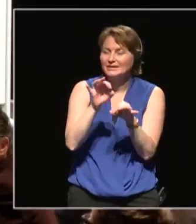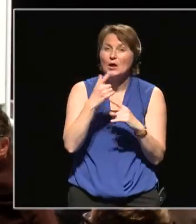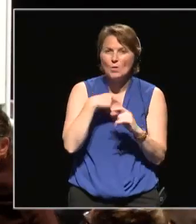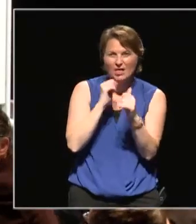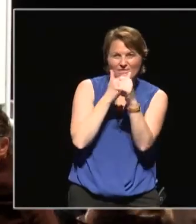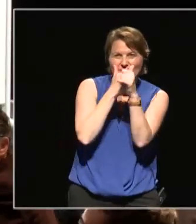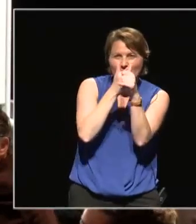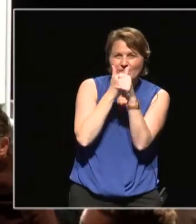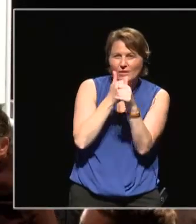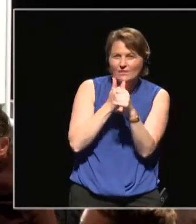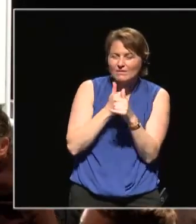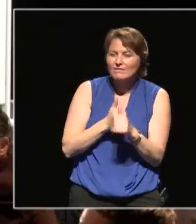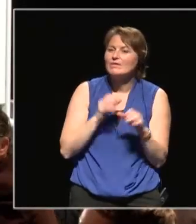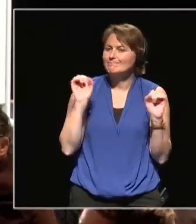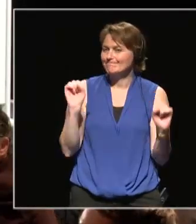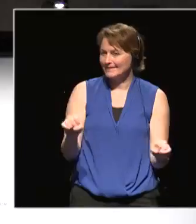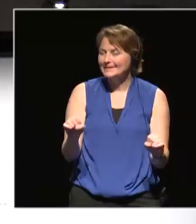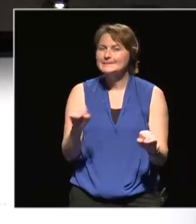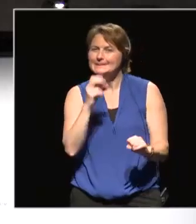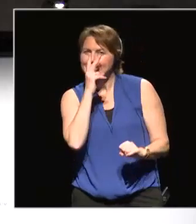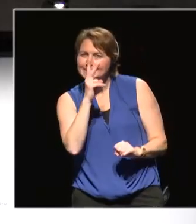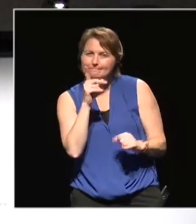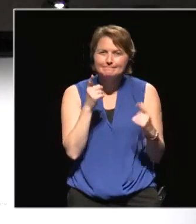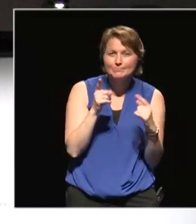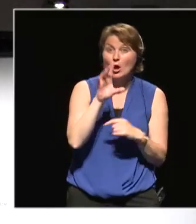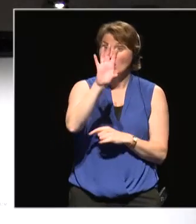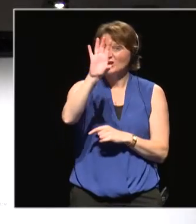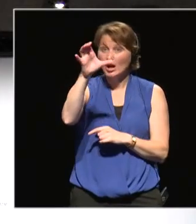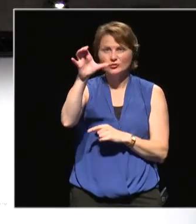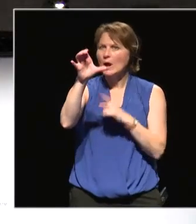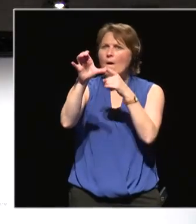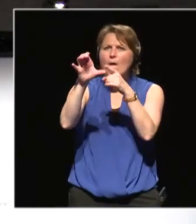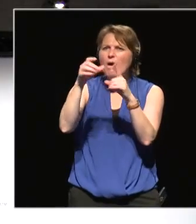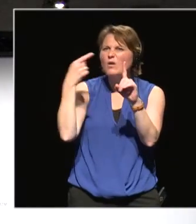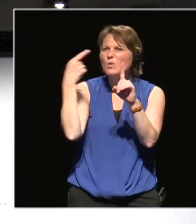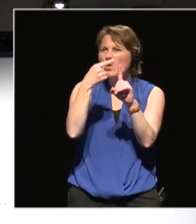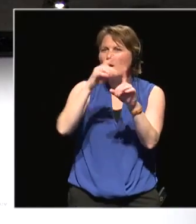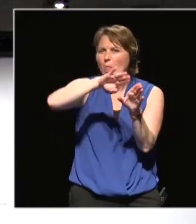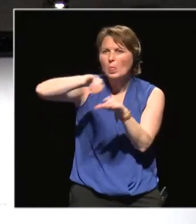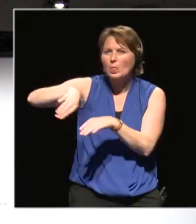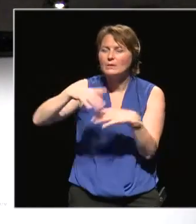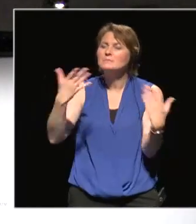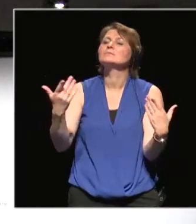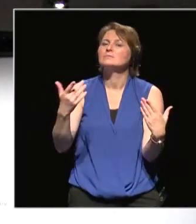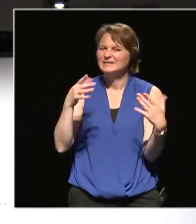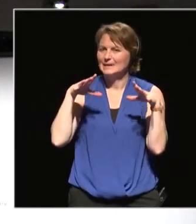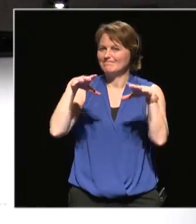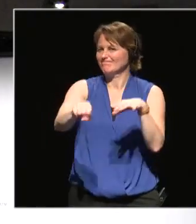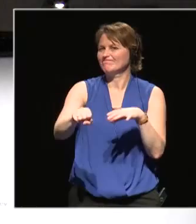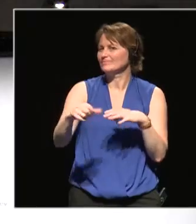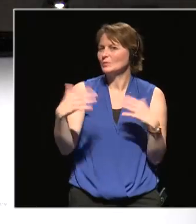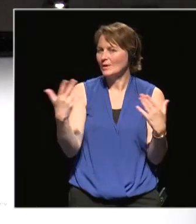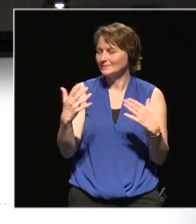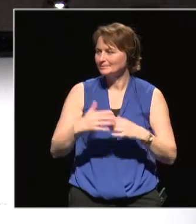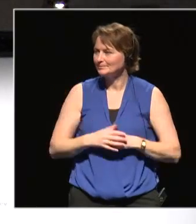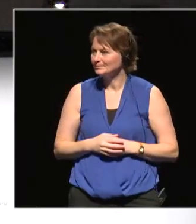countries and mechanisms to actually see which countries did not attain these goals and what can be done about that. If I put